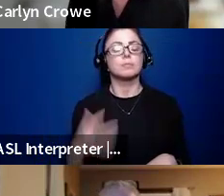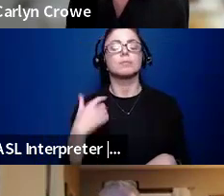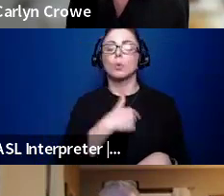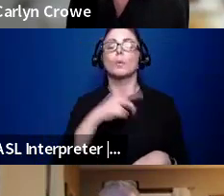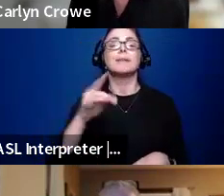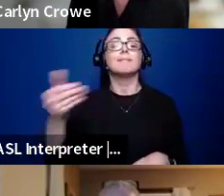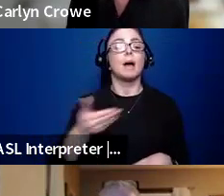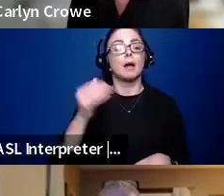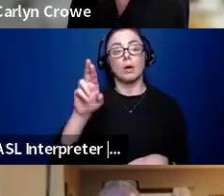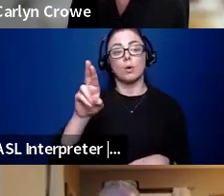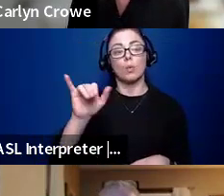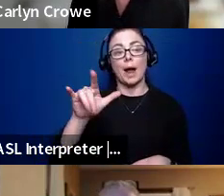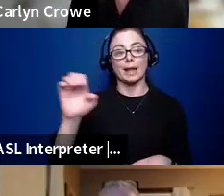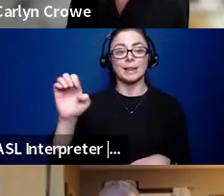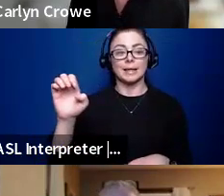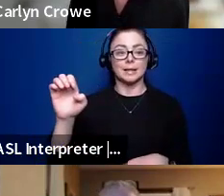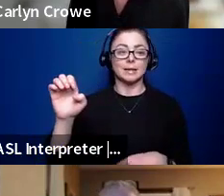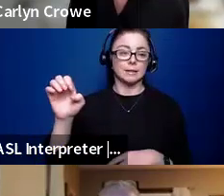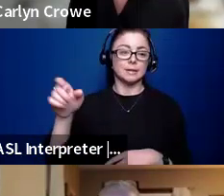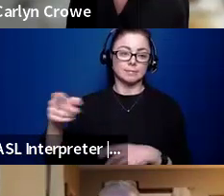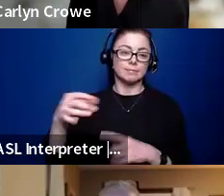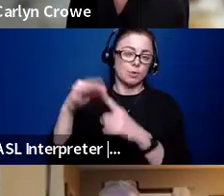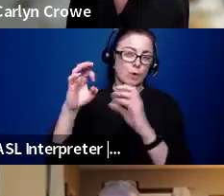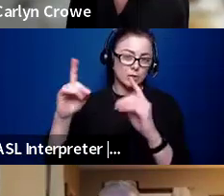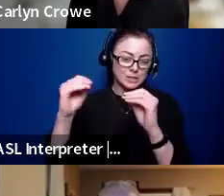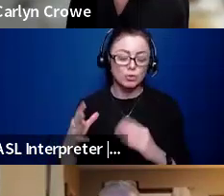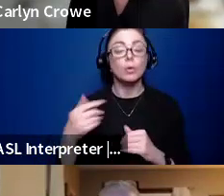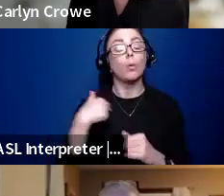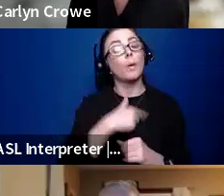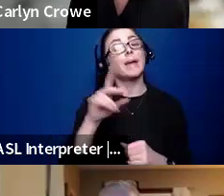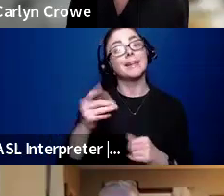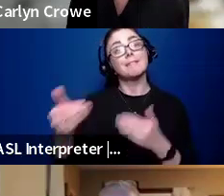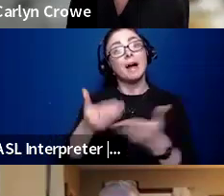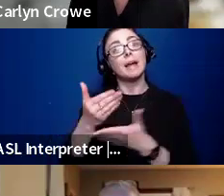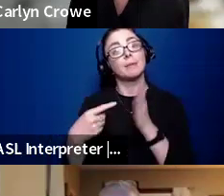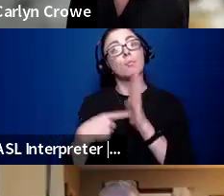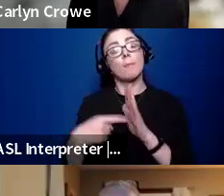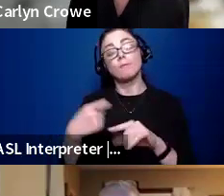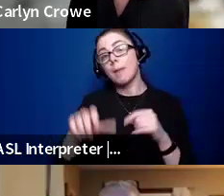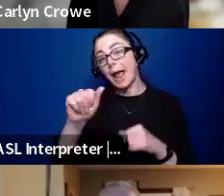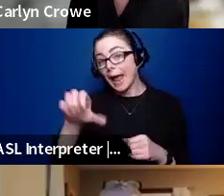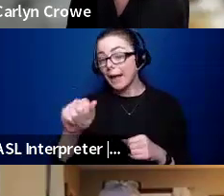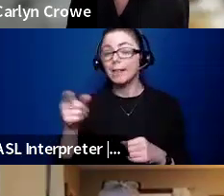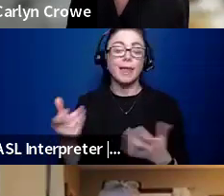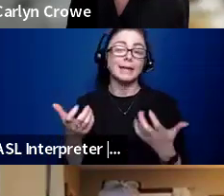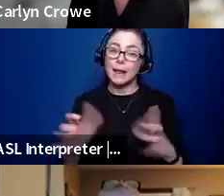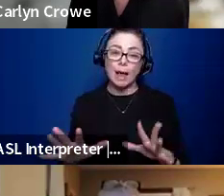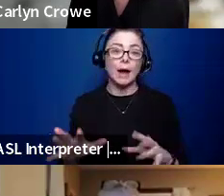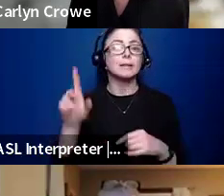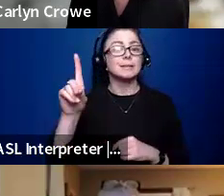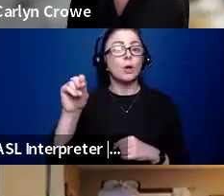a representative from the AEAs to speak, and they declined. The Department of Education